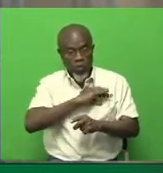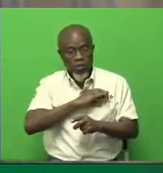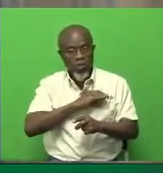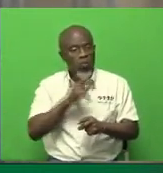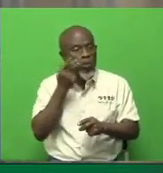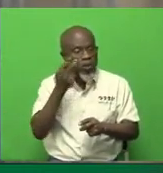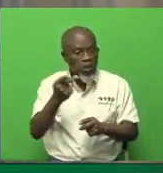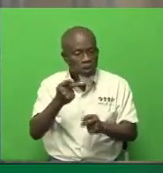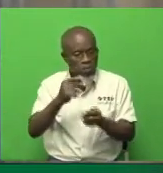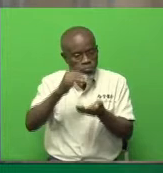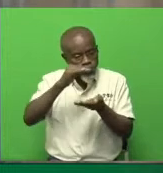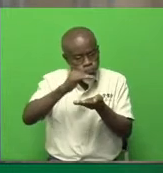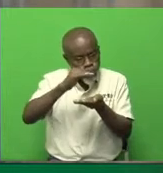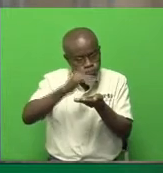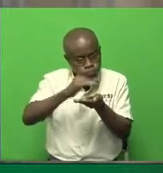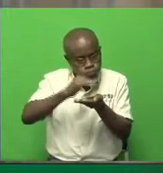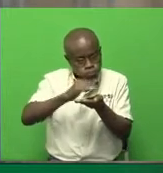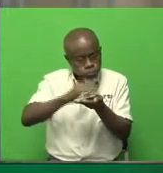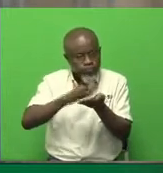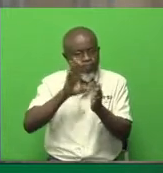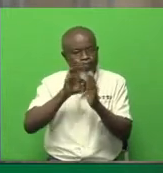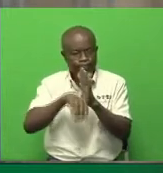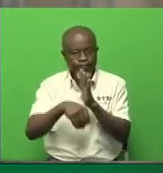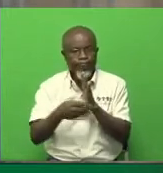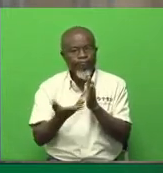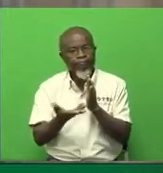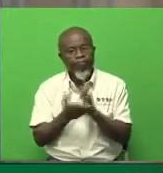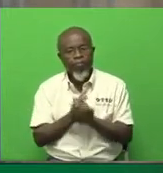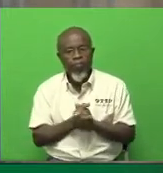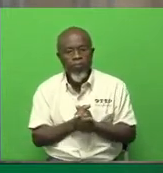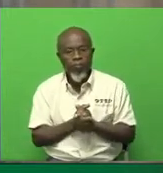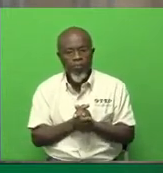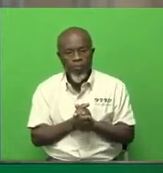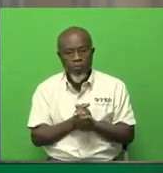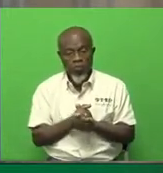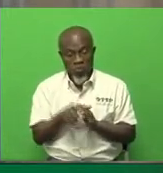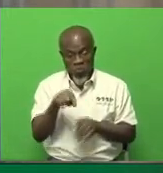down to the lowest and decades by 2014